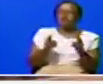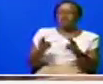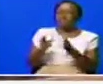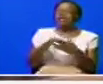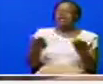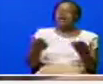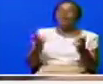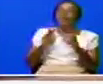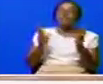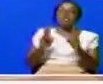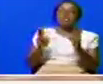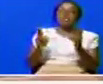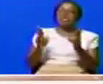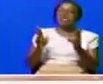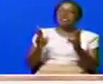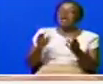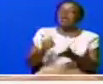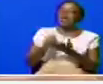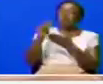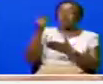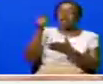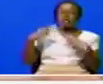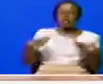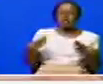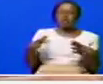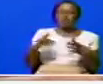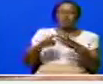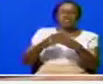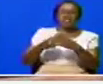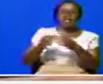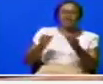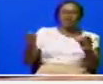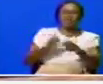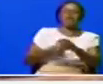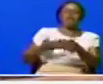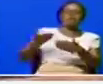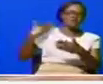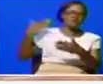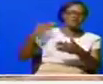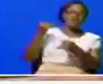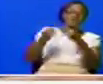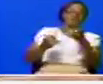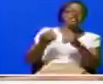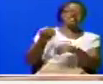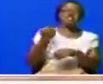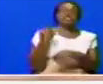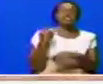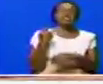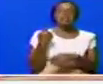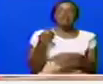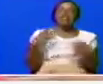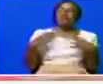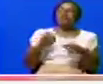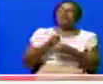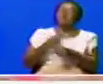ready to help the Kenyan people. We started this long time ago, and finally, yesterday, people made